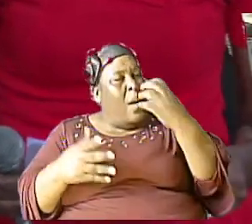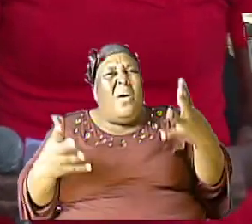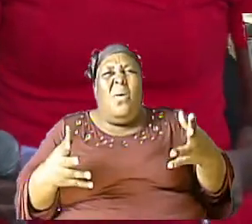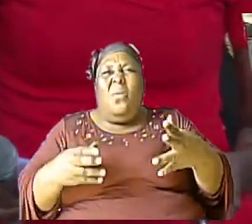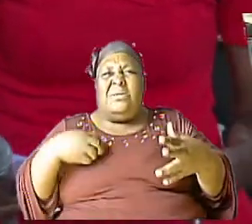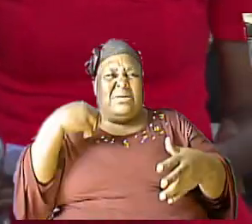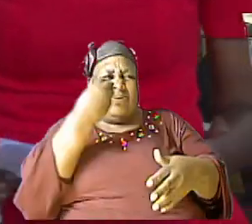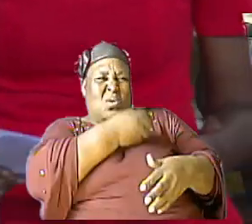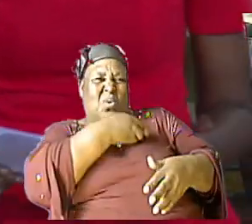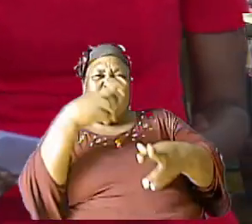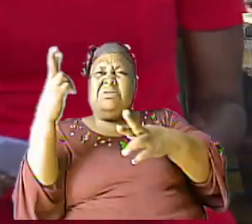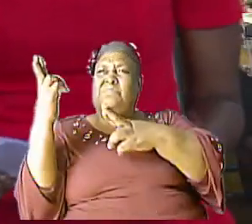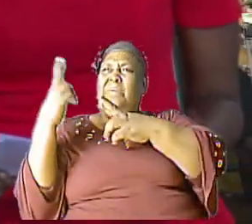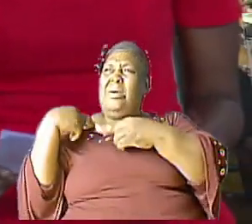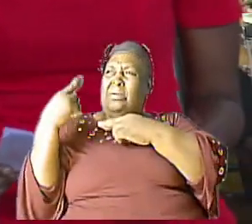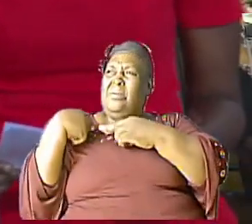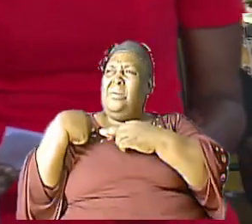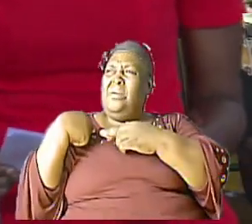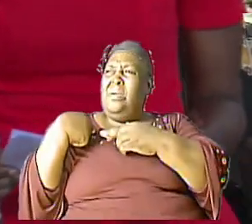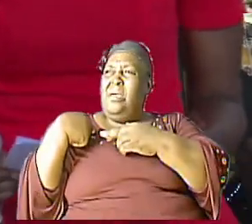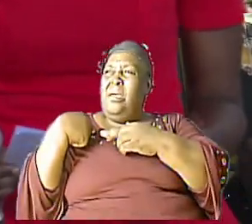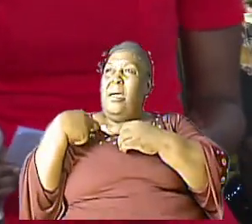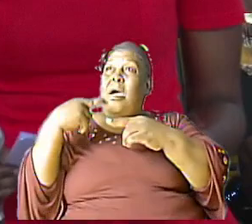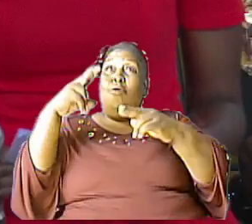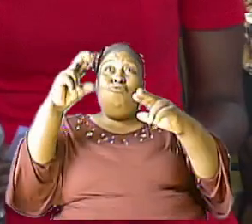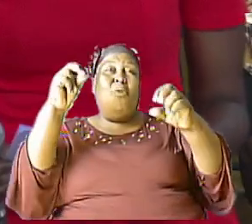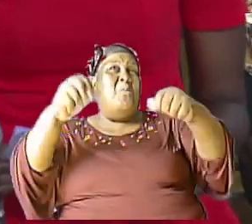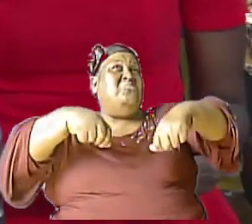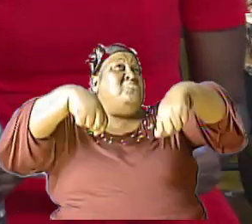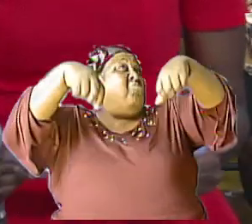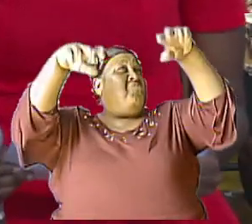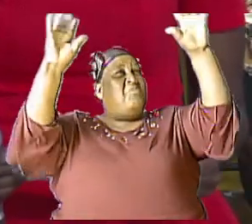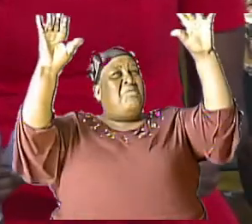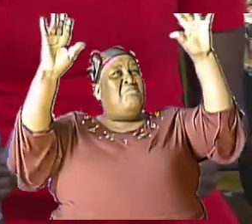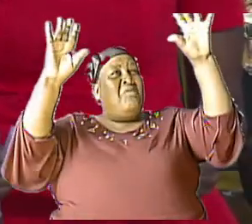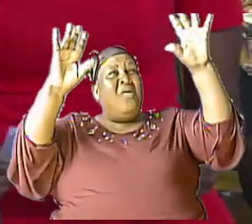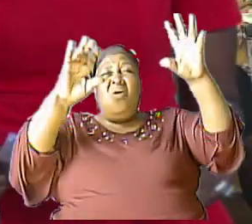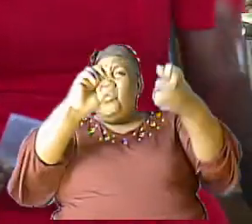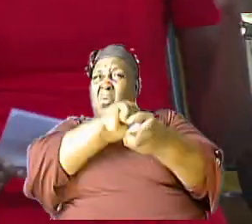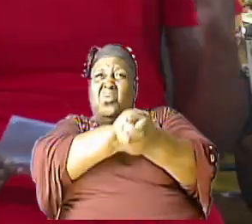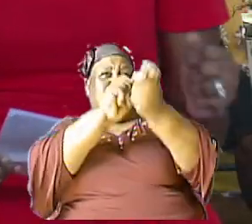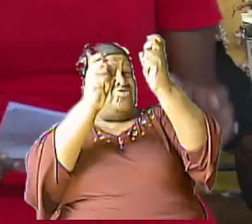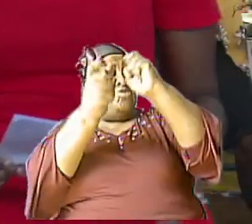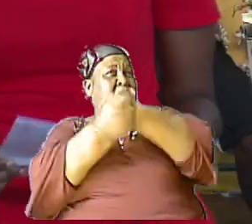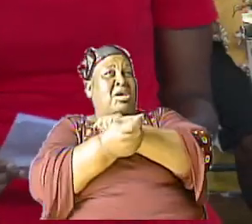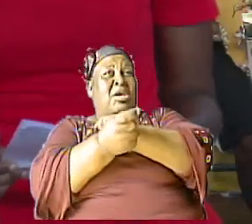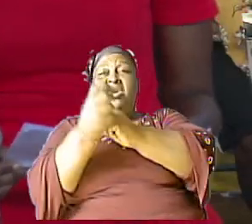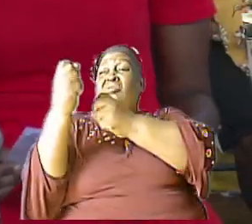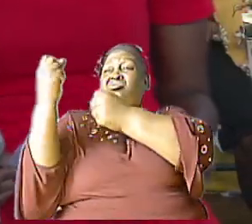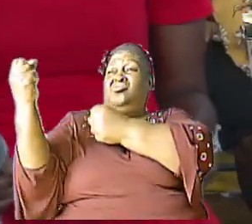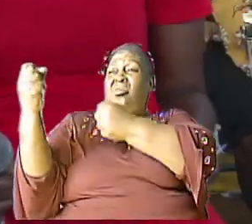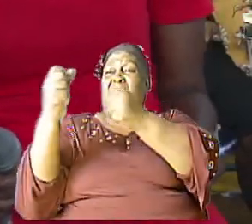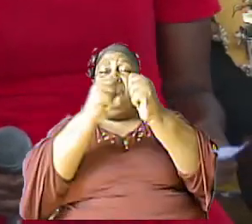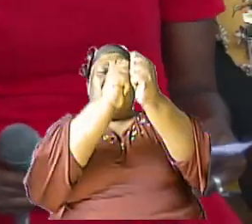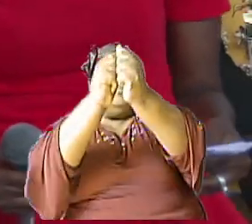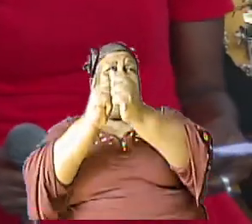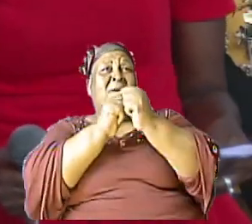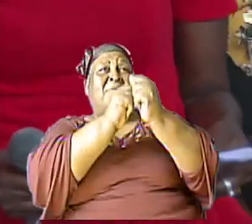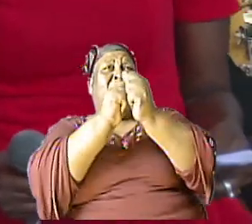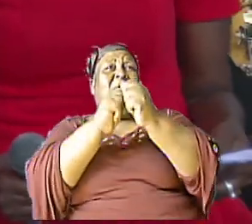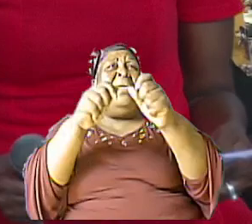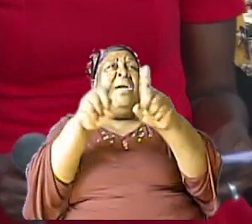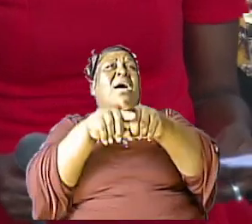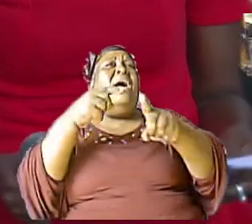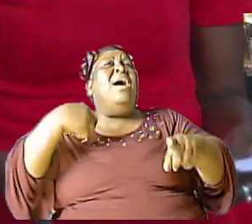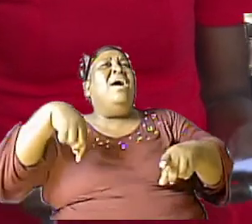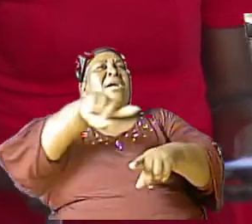our response? No surrender, no retreat. Stronger together as